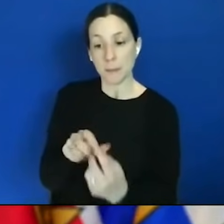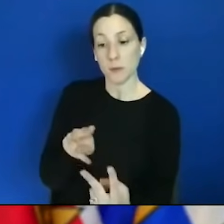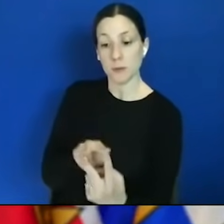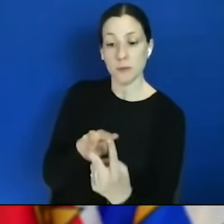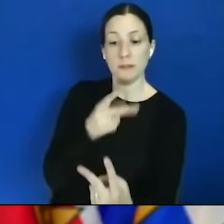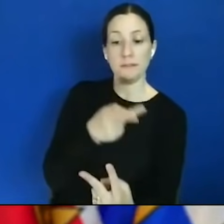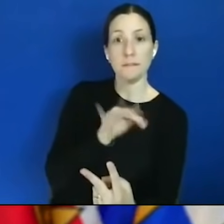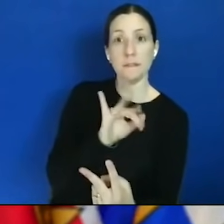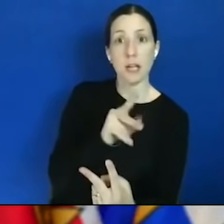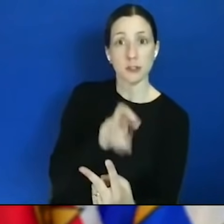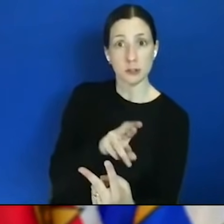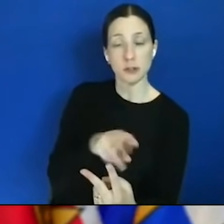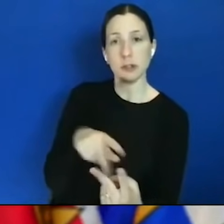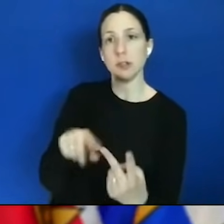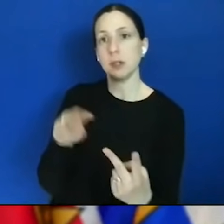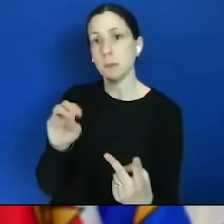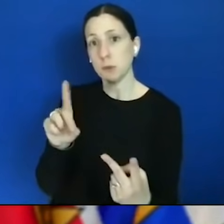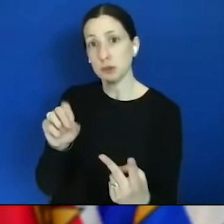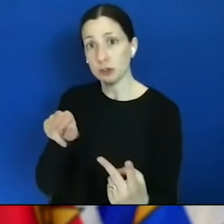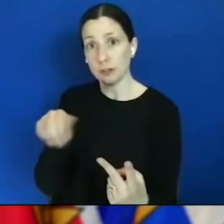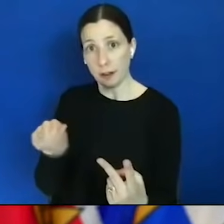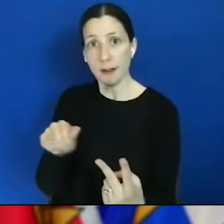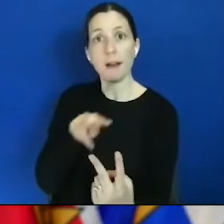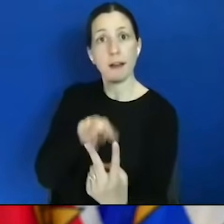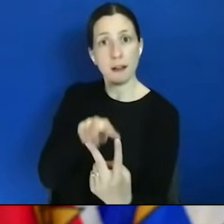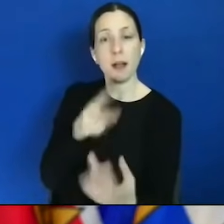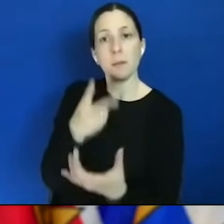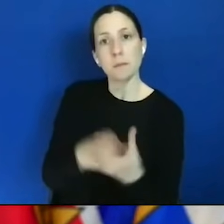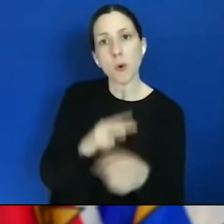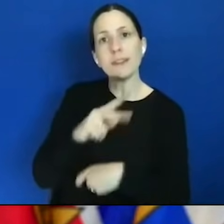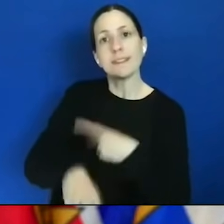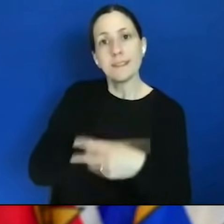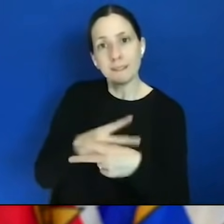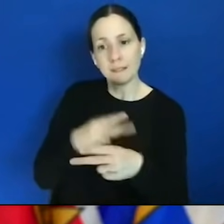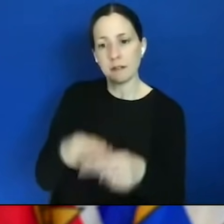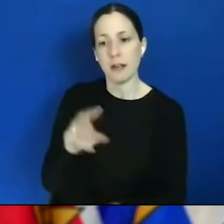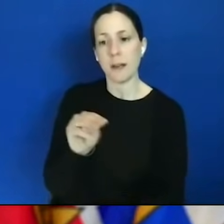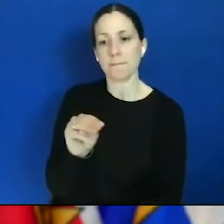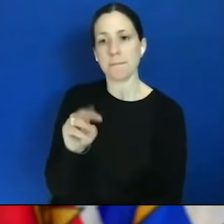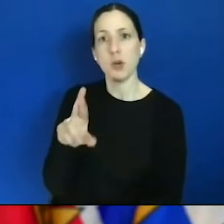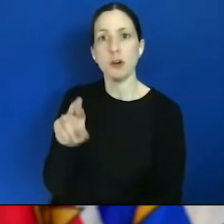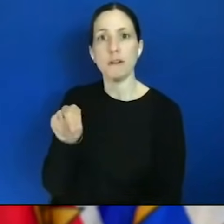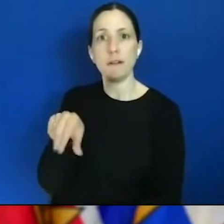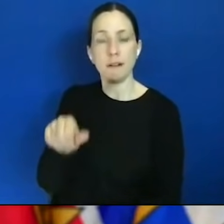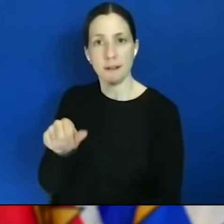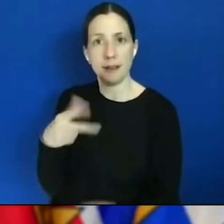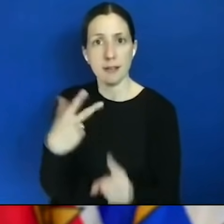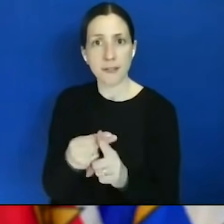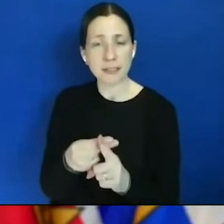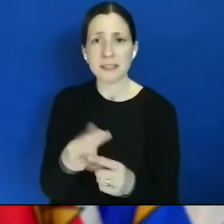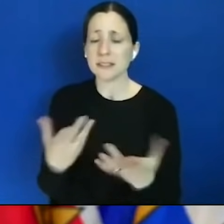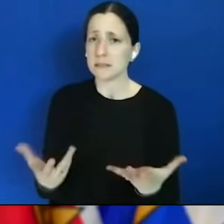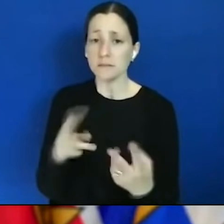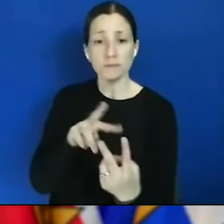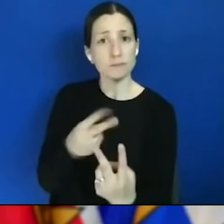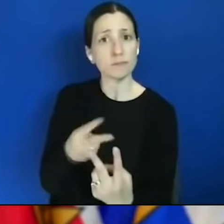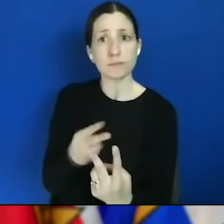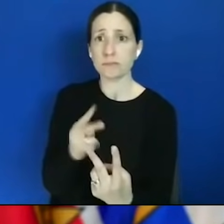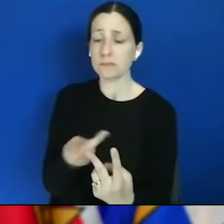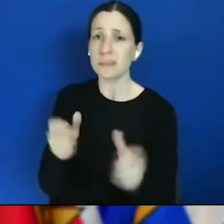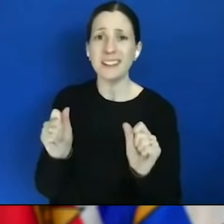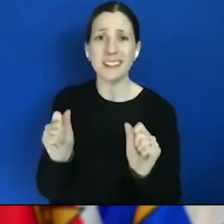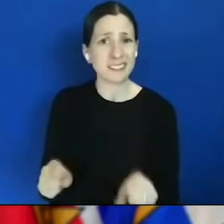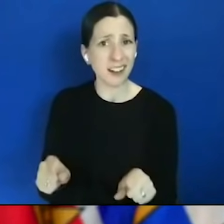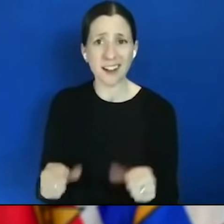What we do know that it is safe to have either one if that is needed. It's equally safe and works just as